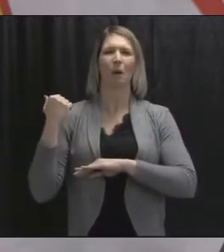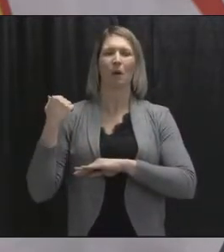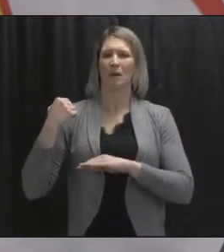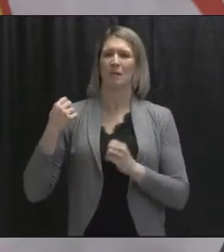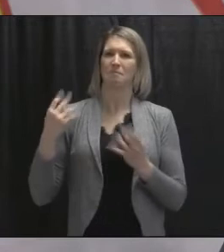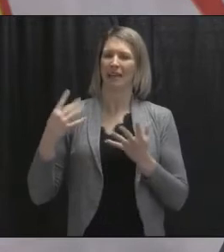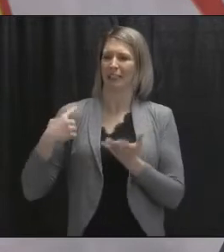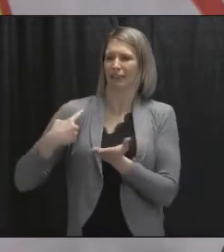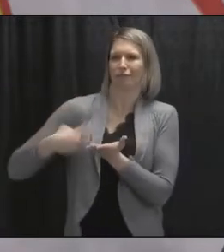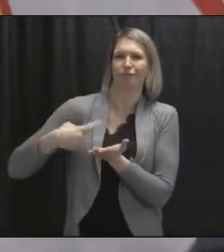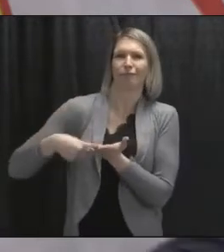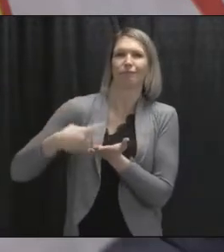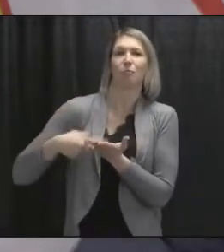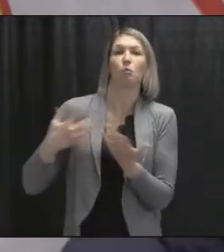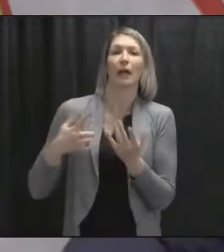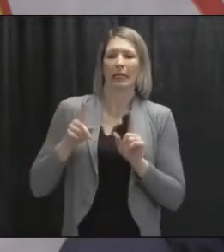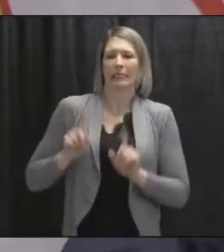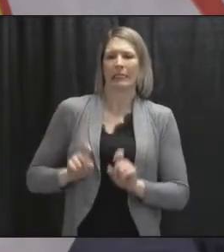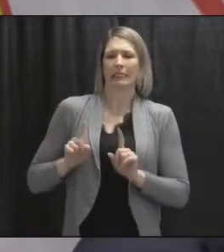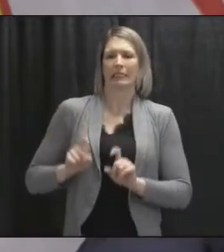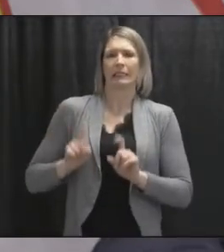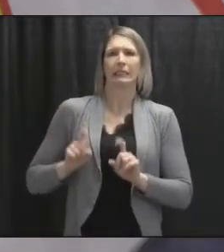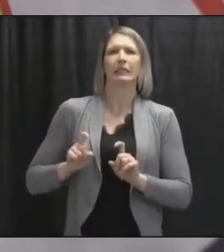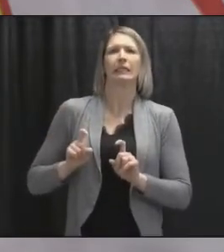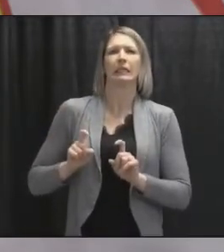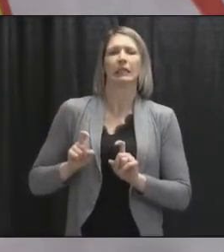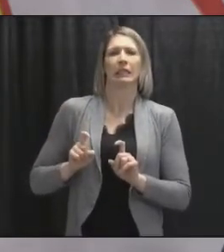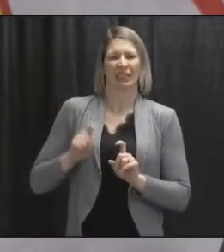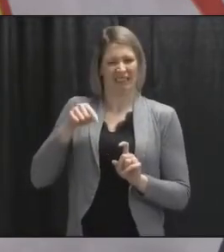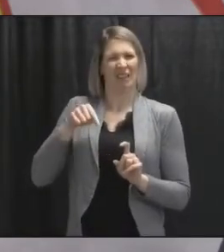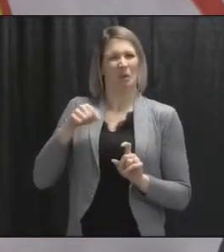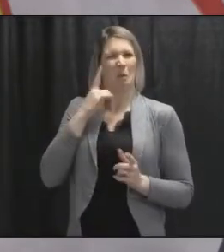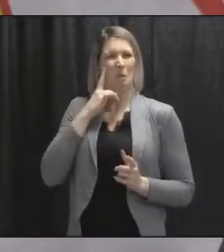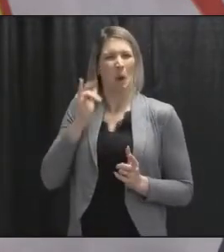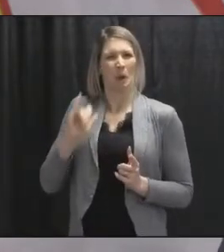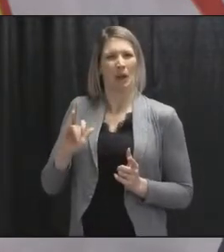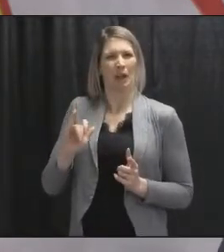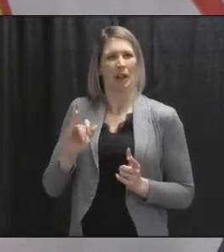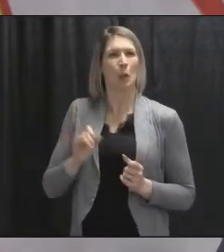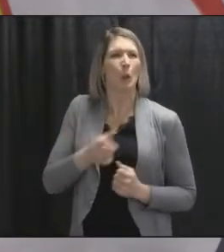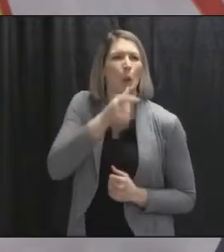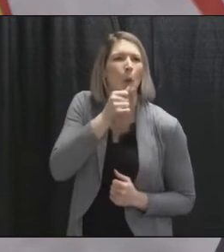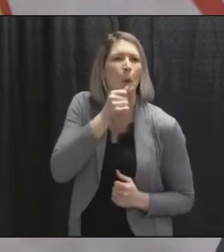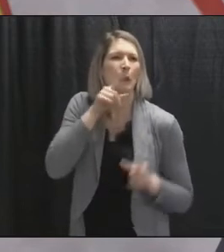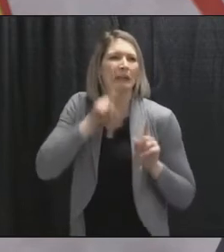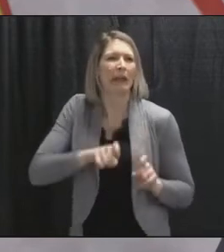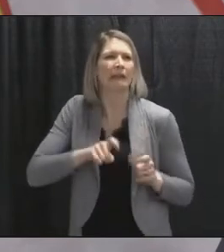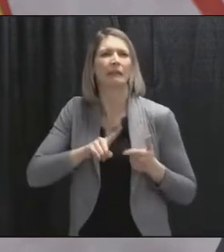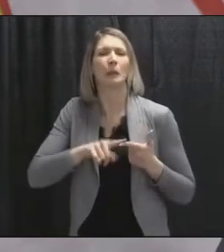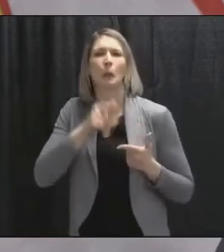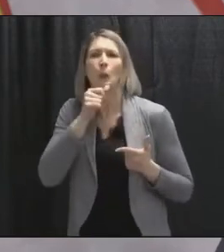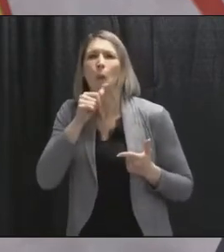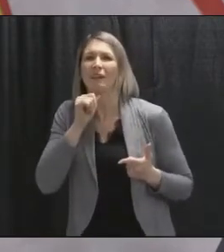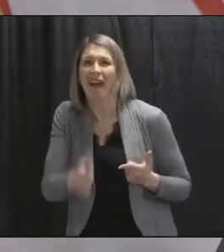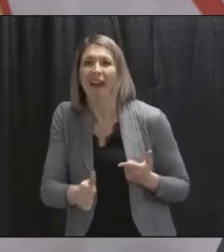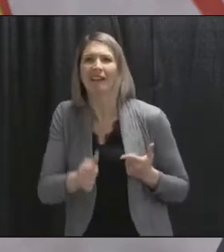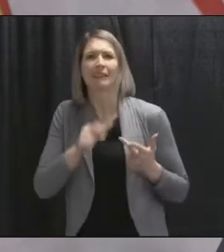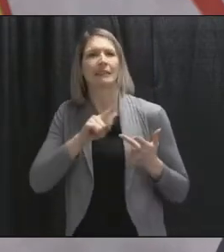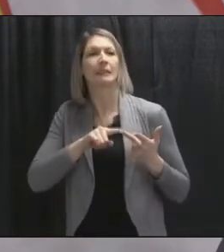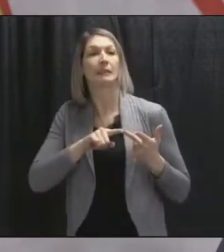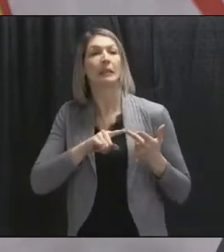COVID-19. People have been sharing their concerns. They've been asking questions about the level of testing. You've seen media